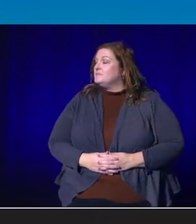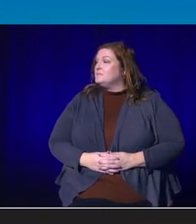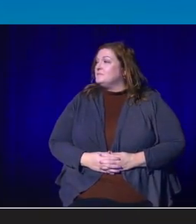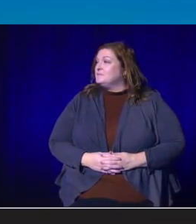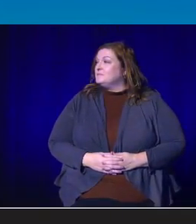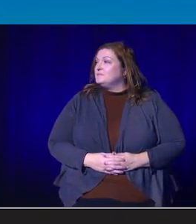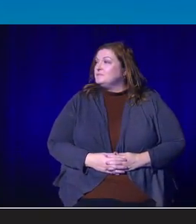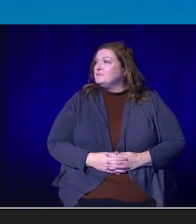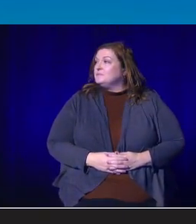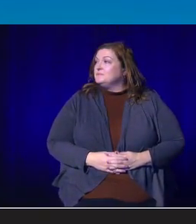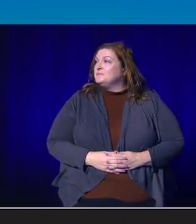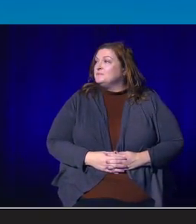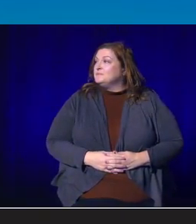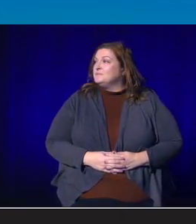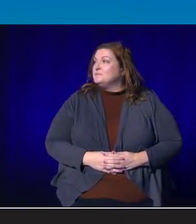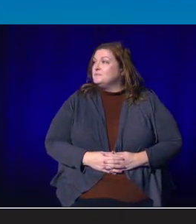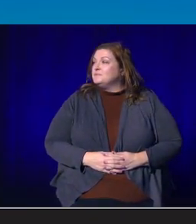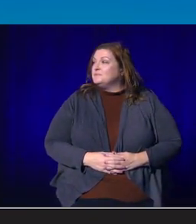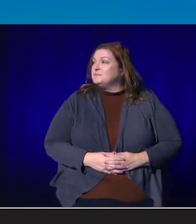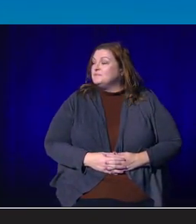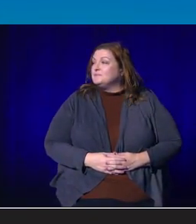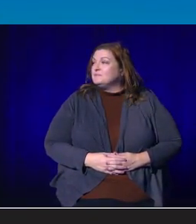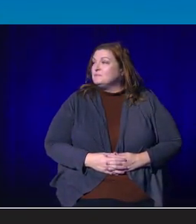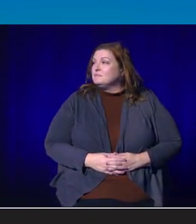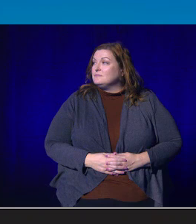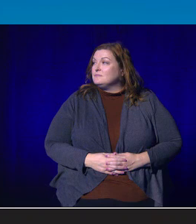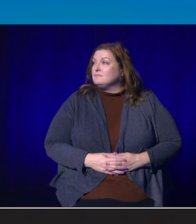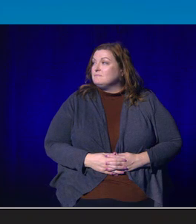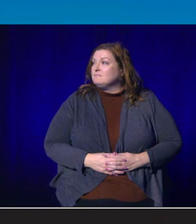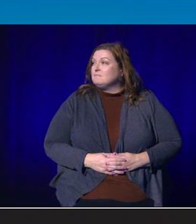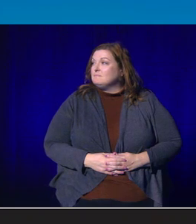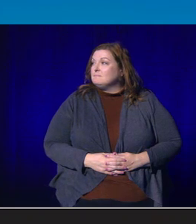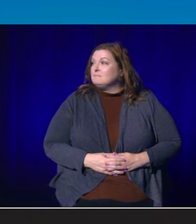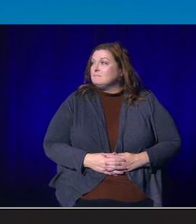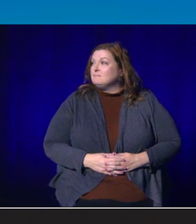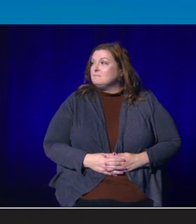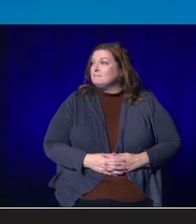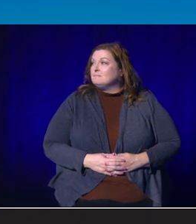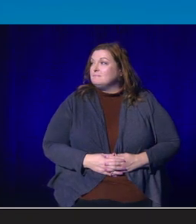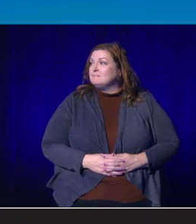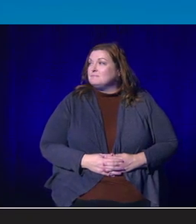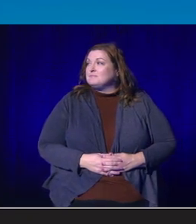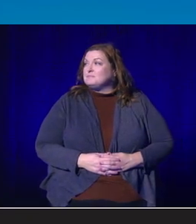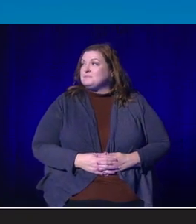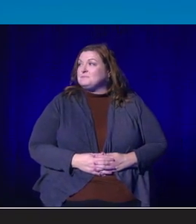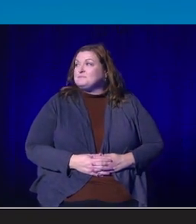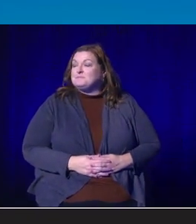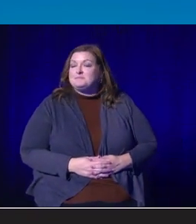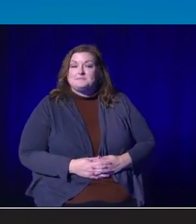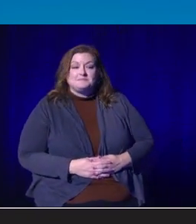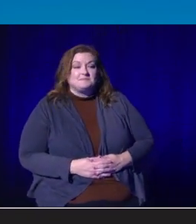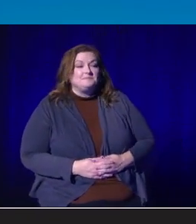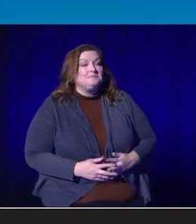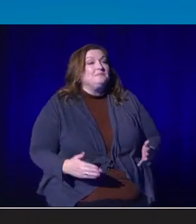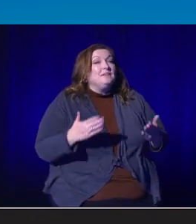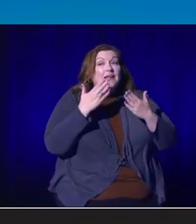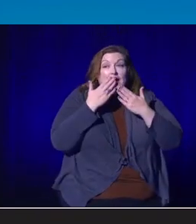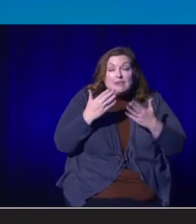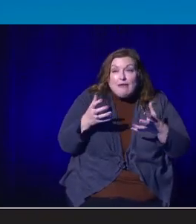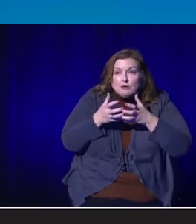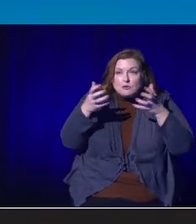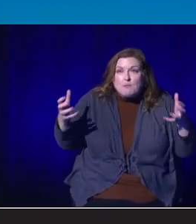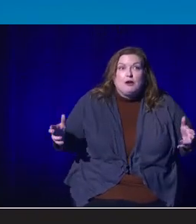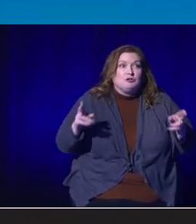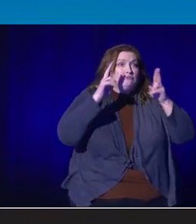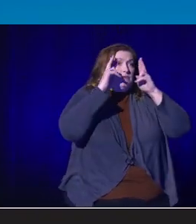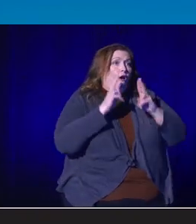we Congratulations shape it. again. Every bond, every reaction, science moving us into action. Thank you so much, and what an